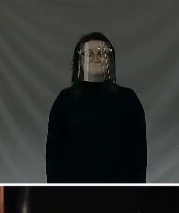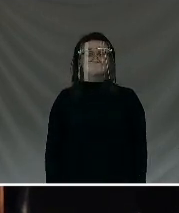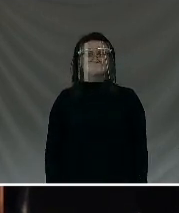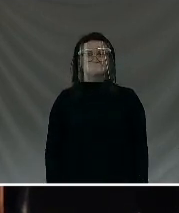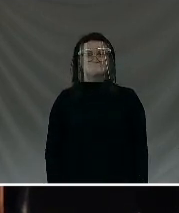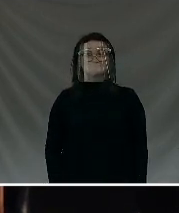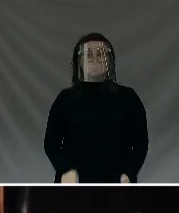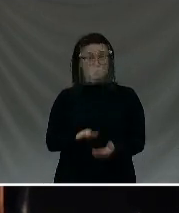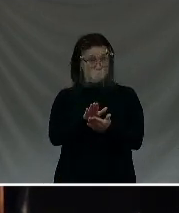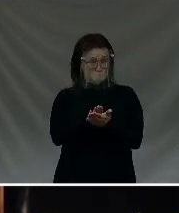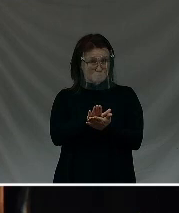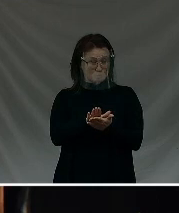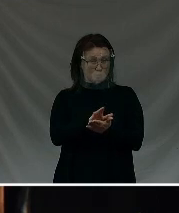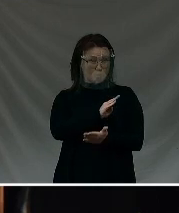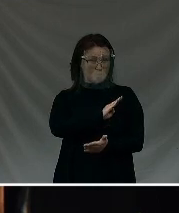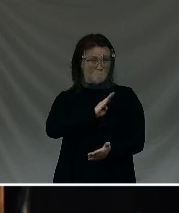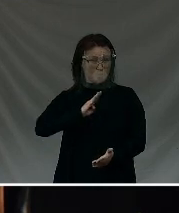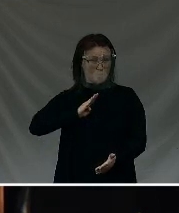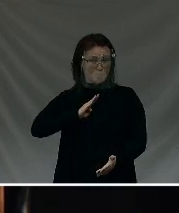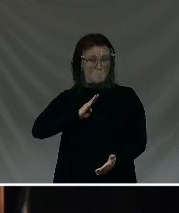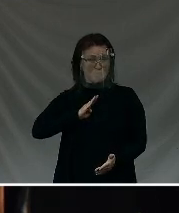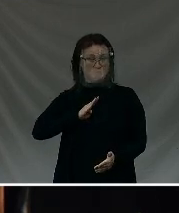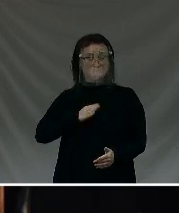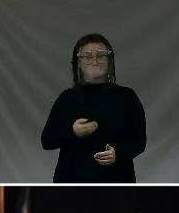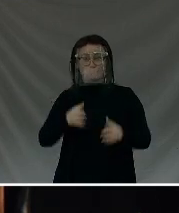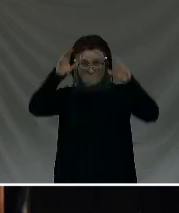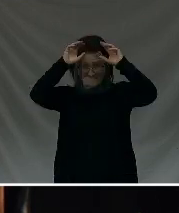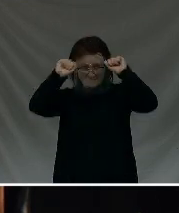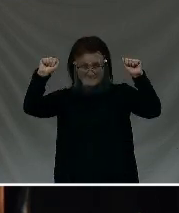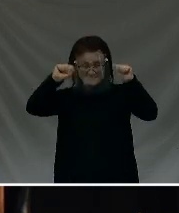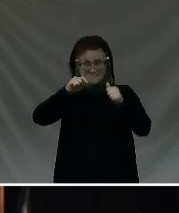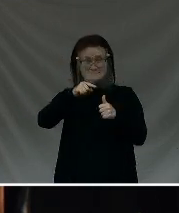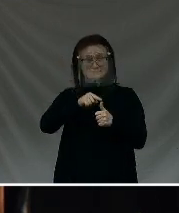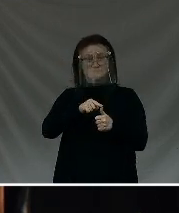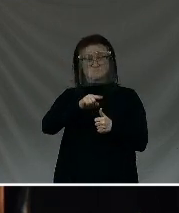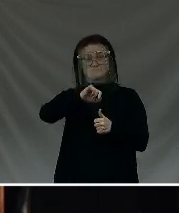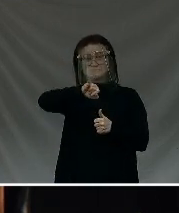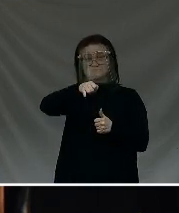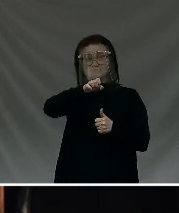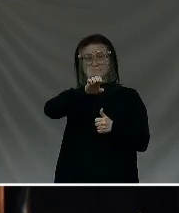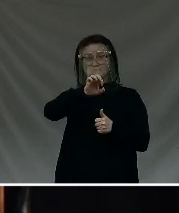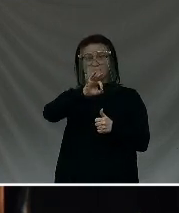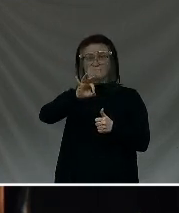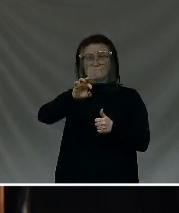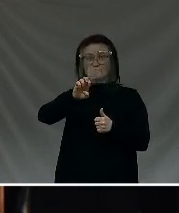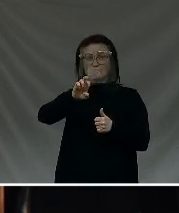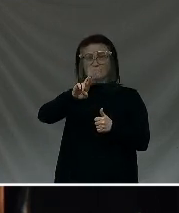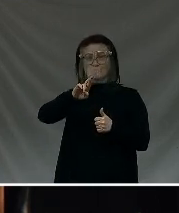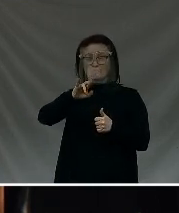Our school board members, Board President Jeffrey McAnally,